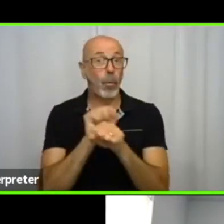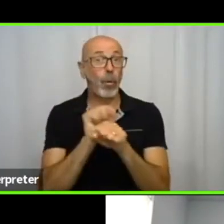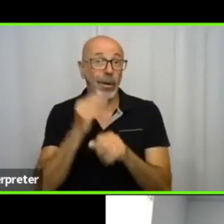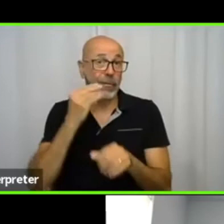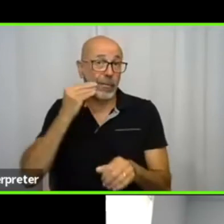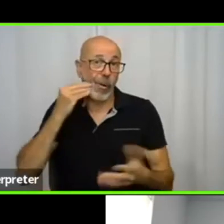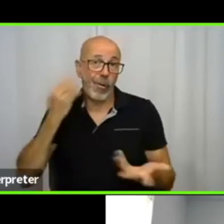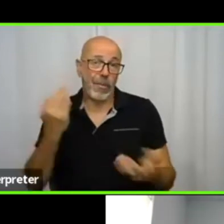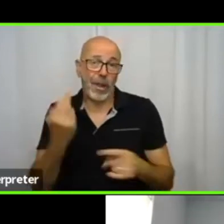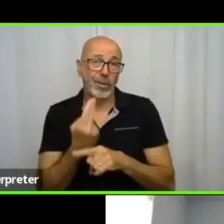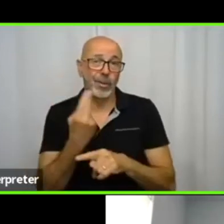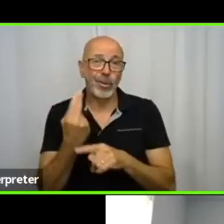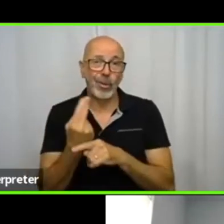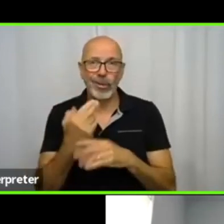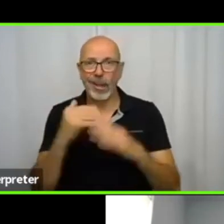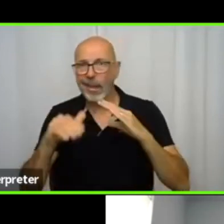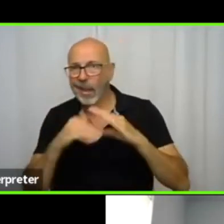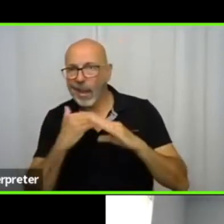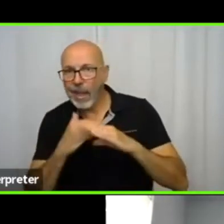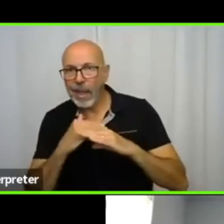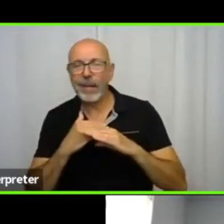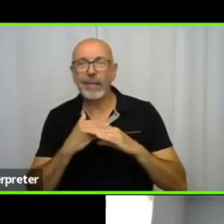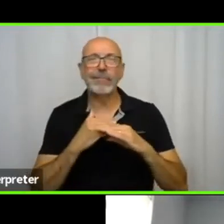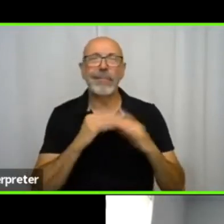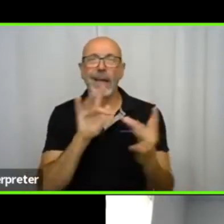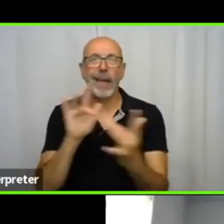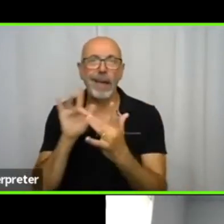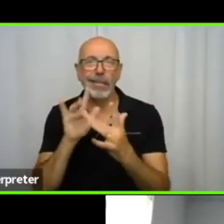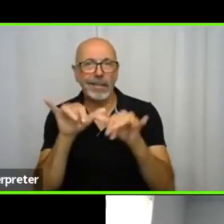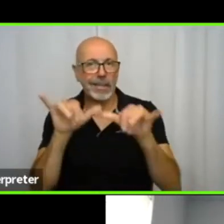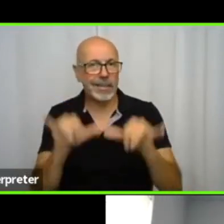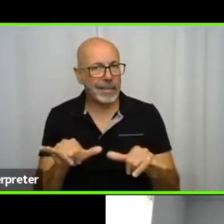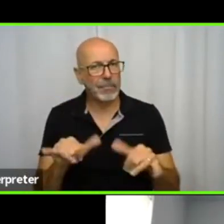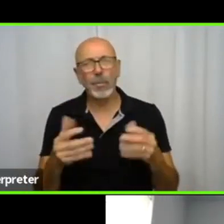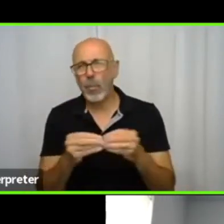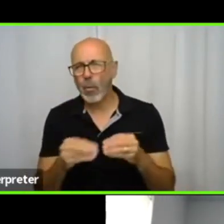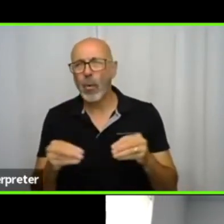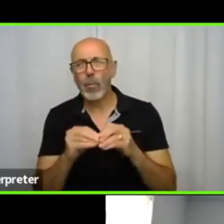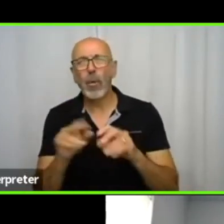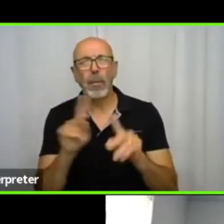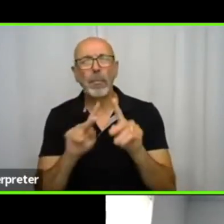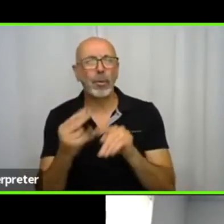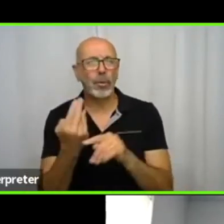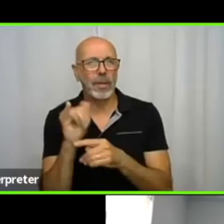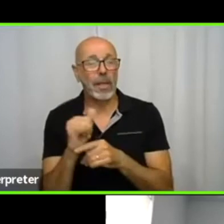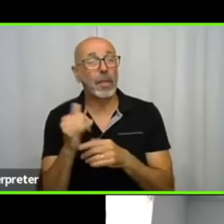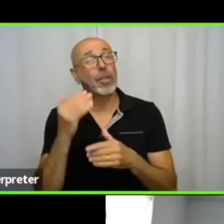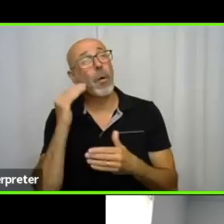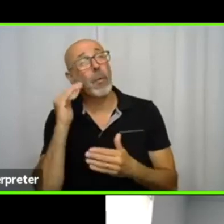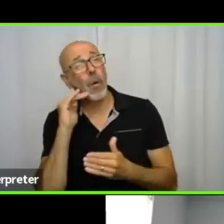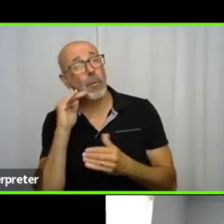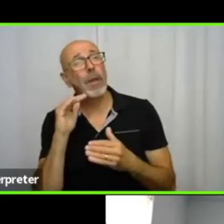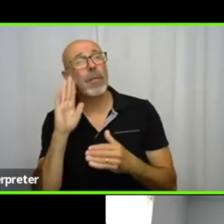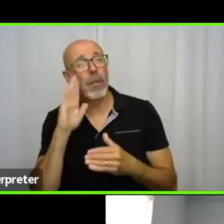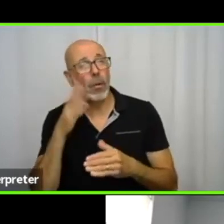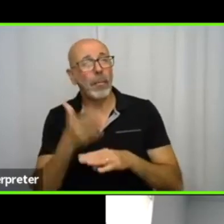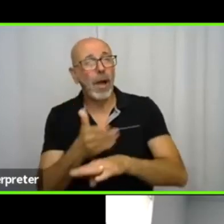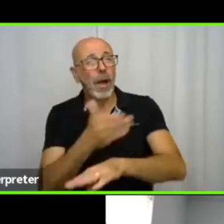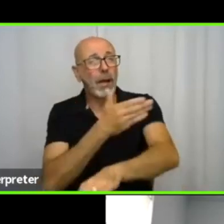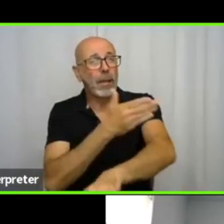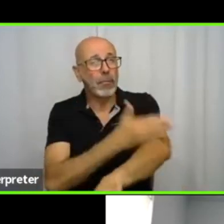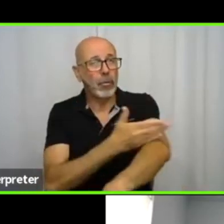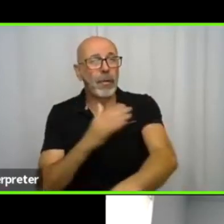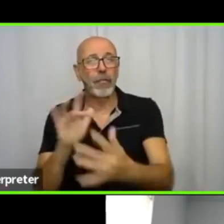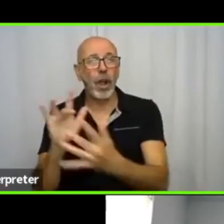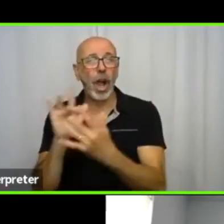and using email and online systems. So I'm hoping that there are some improvements in online